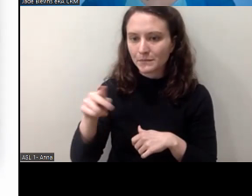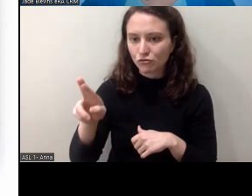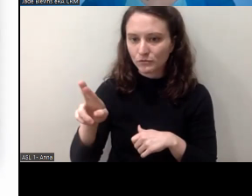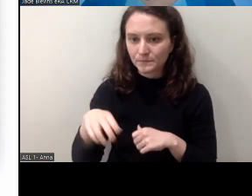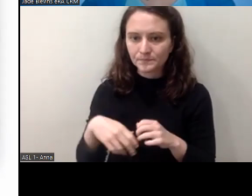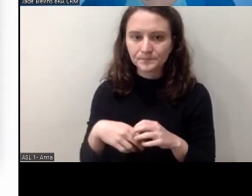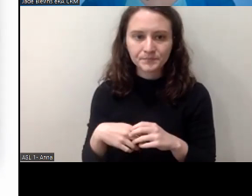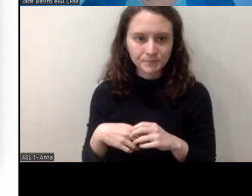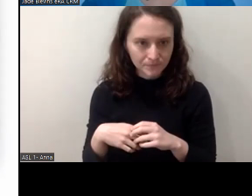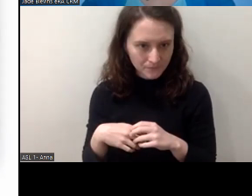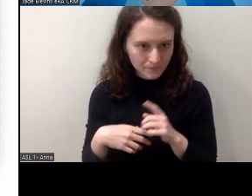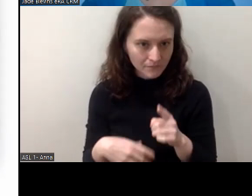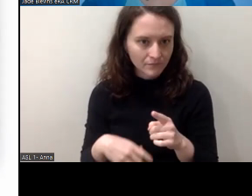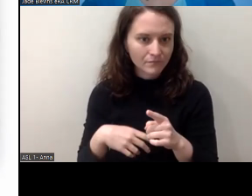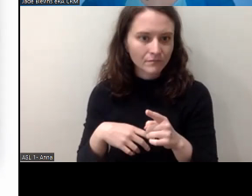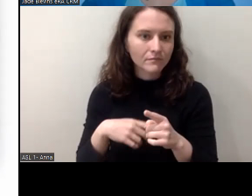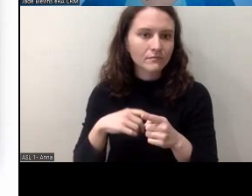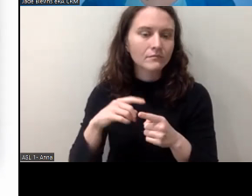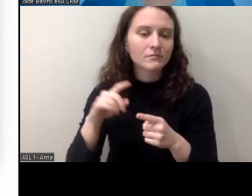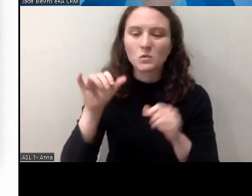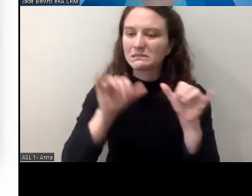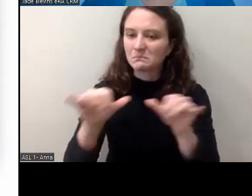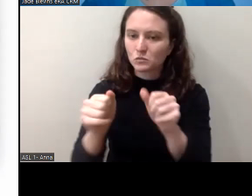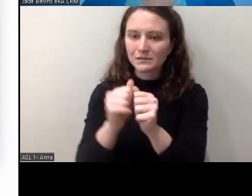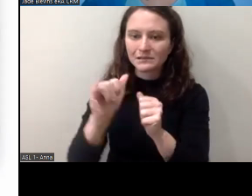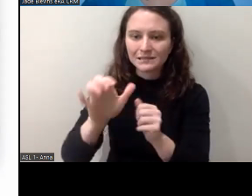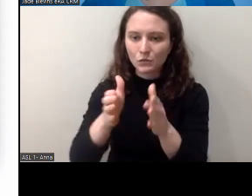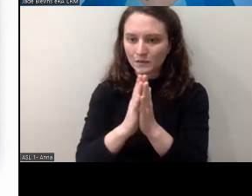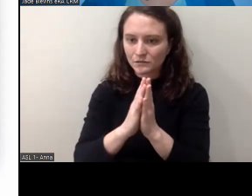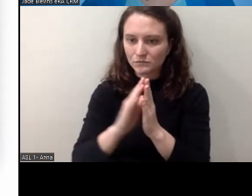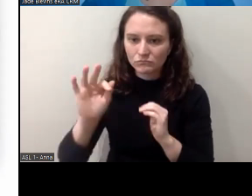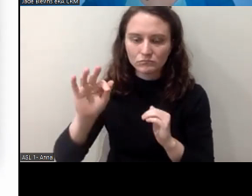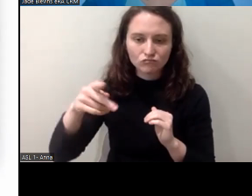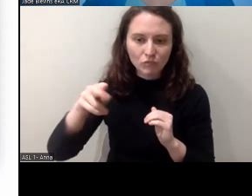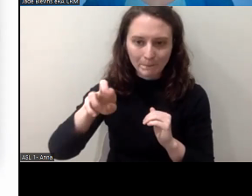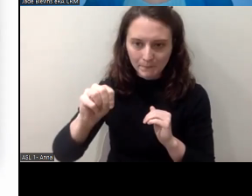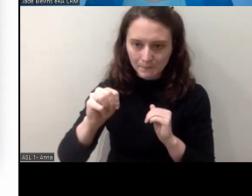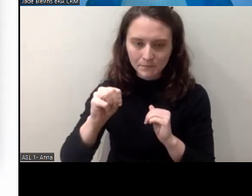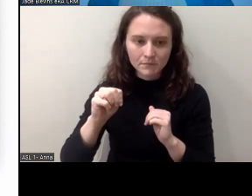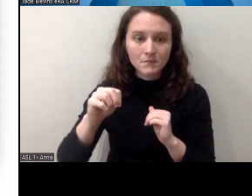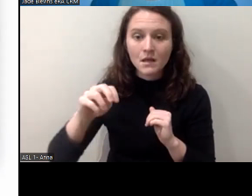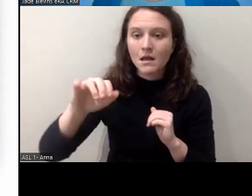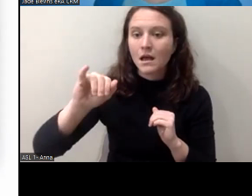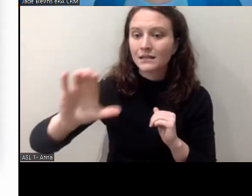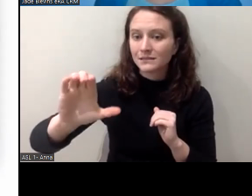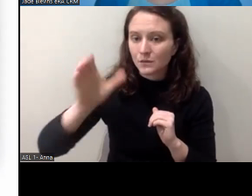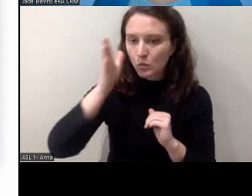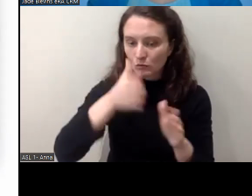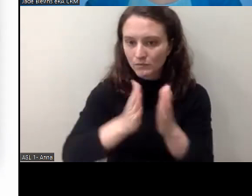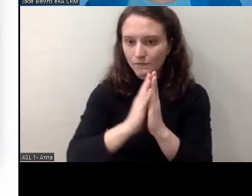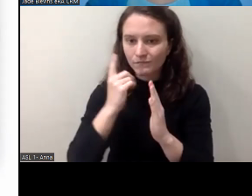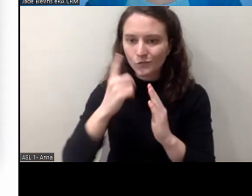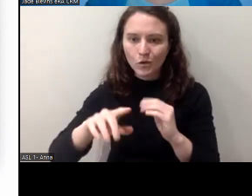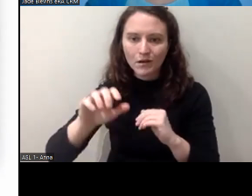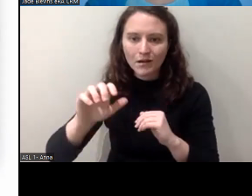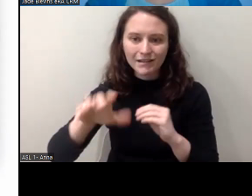IC requested PRAM on your annual RPPR. The IC is going to request additional